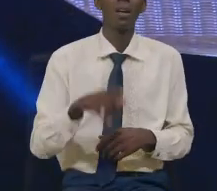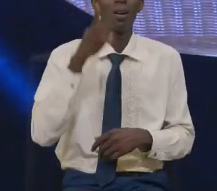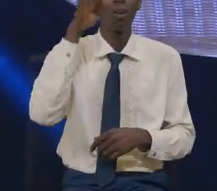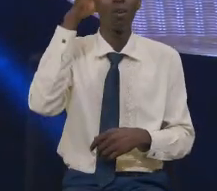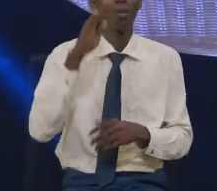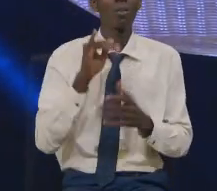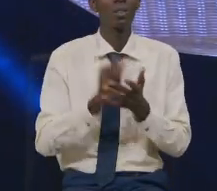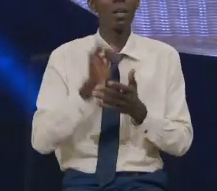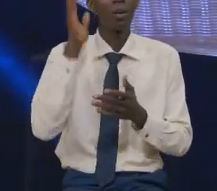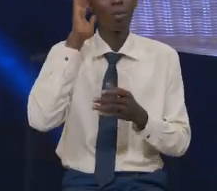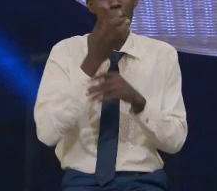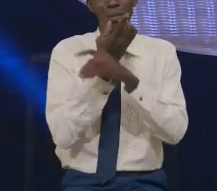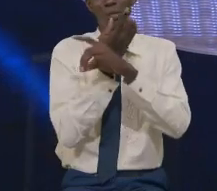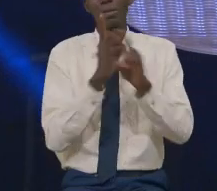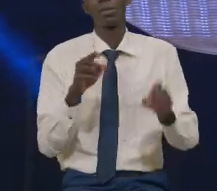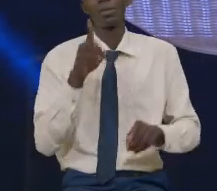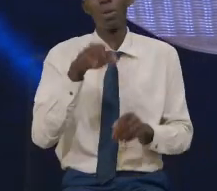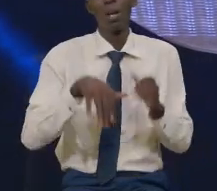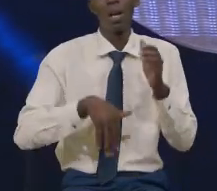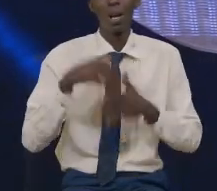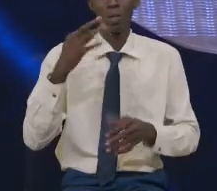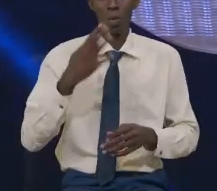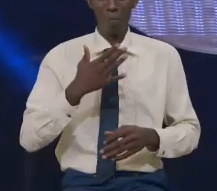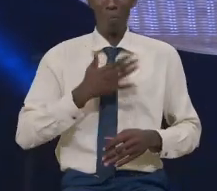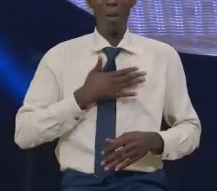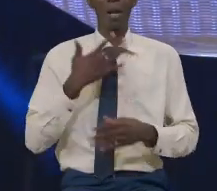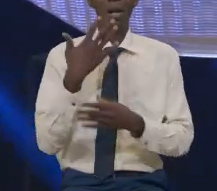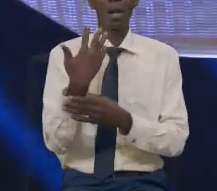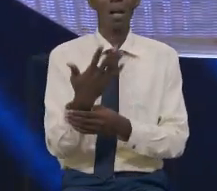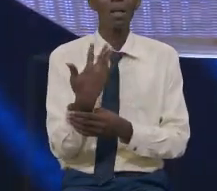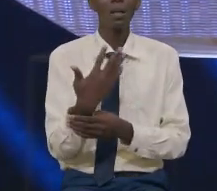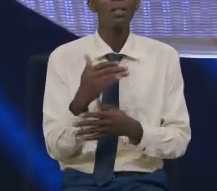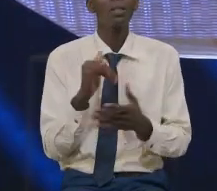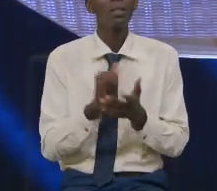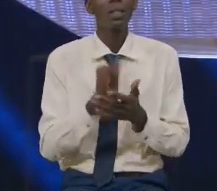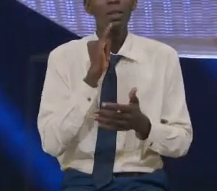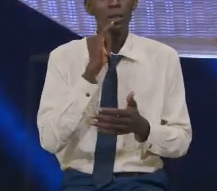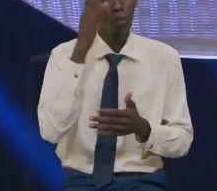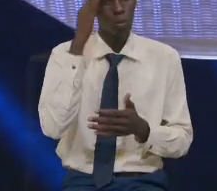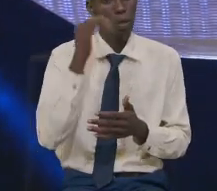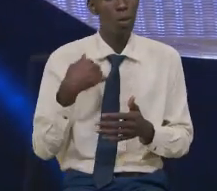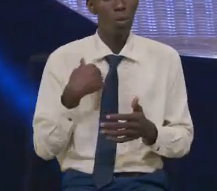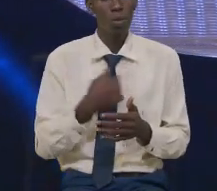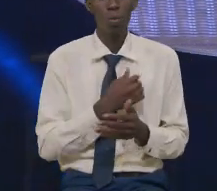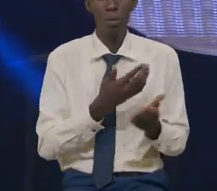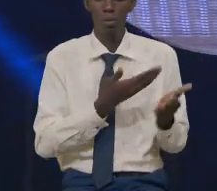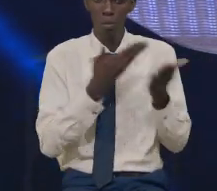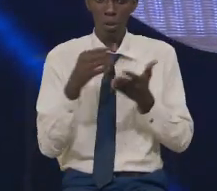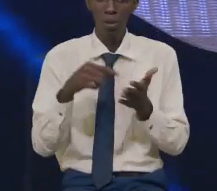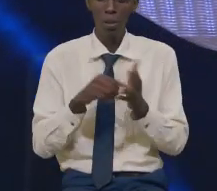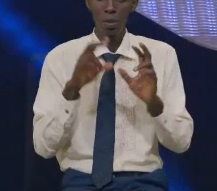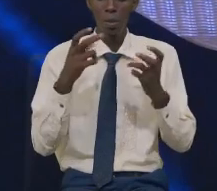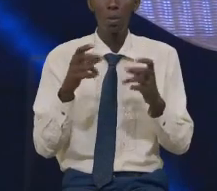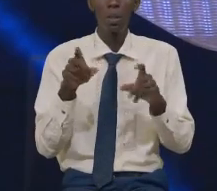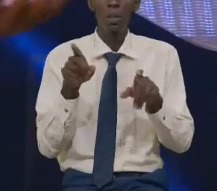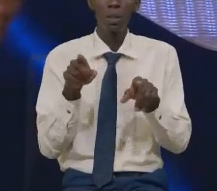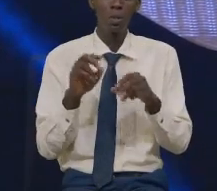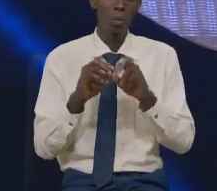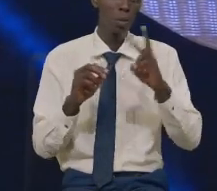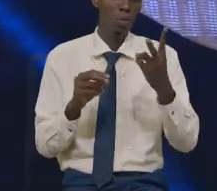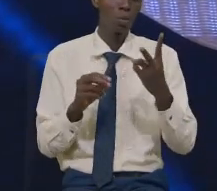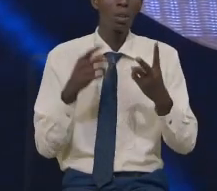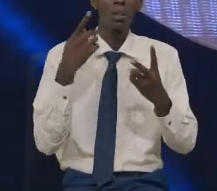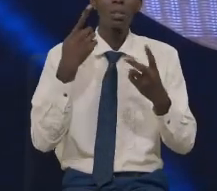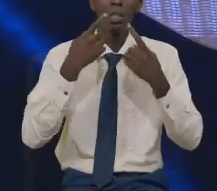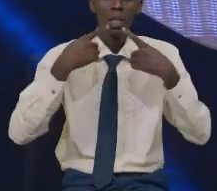deliver you out of my hands? That's how we're making this. Number two, declared comprehension